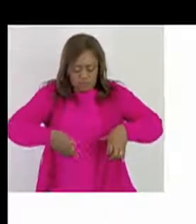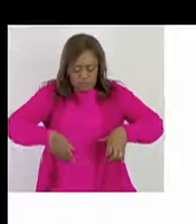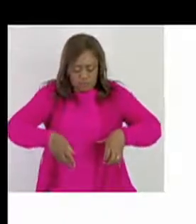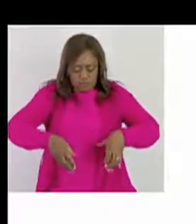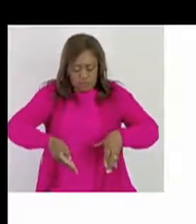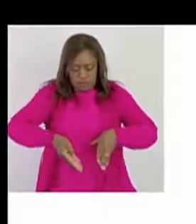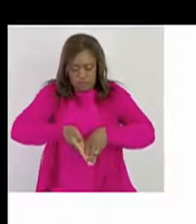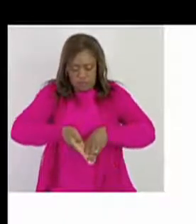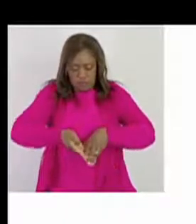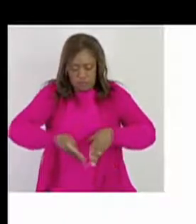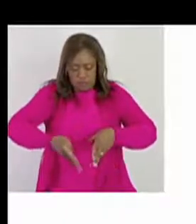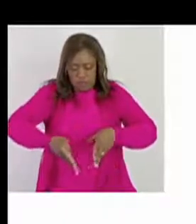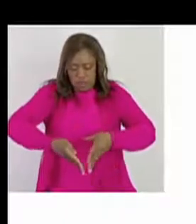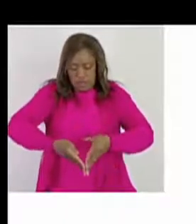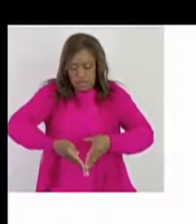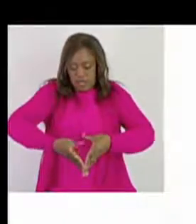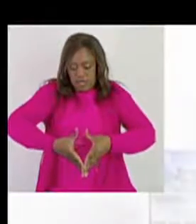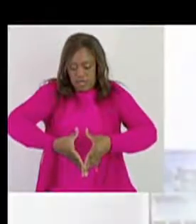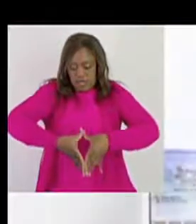it will be implanted.